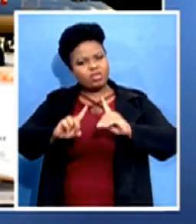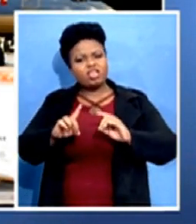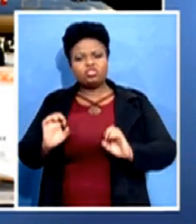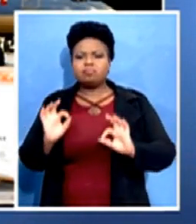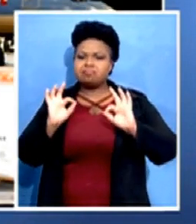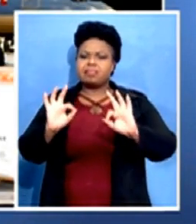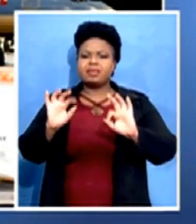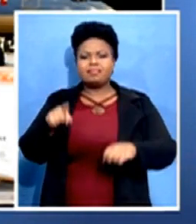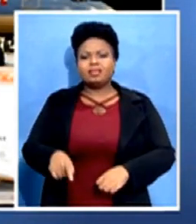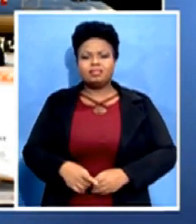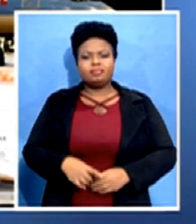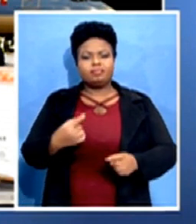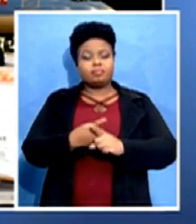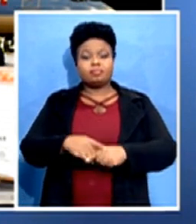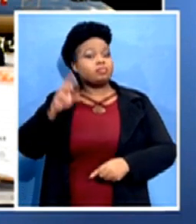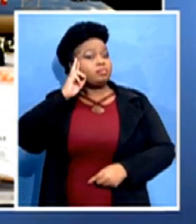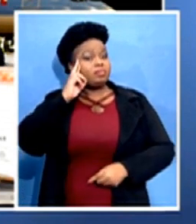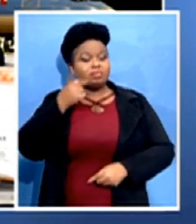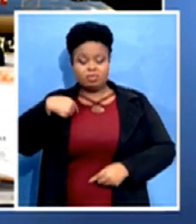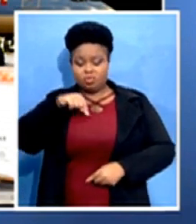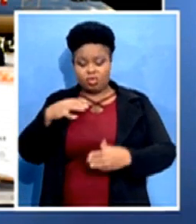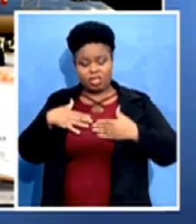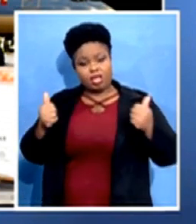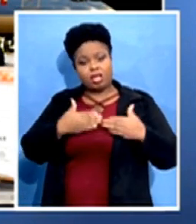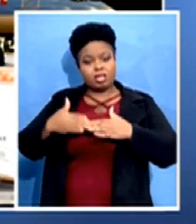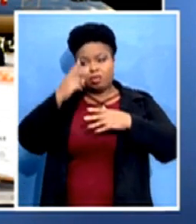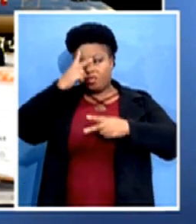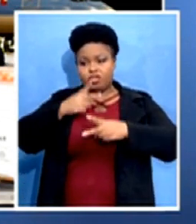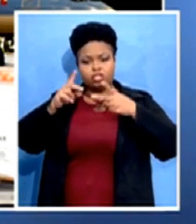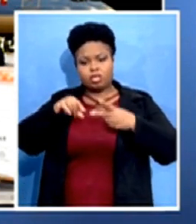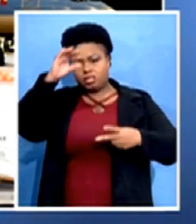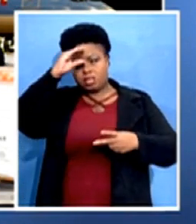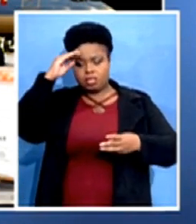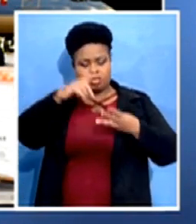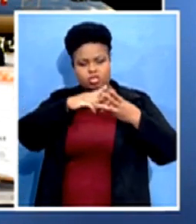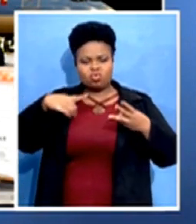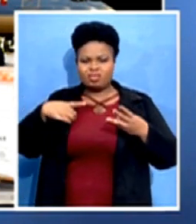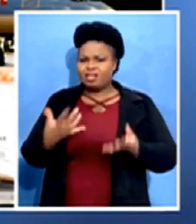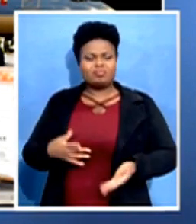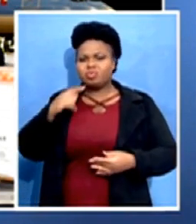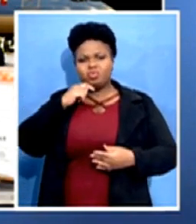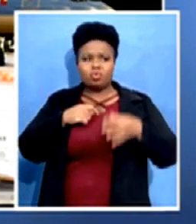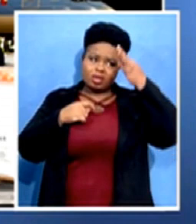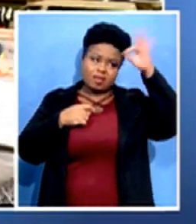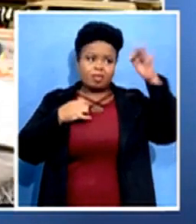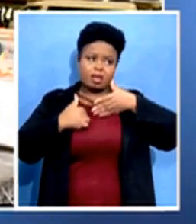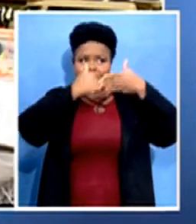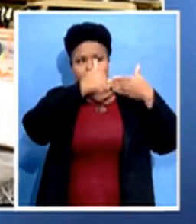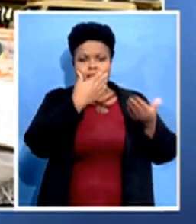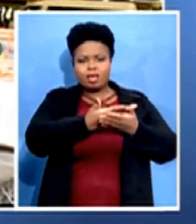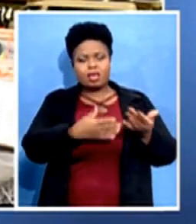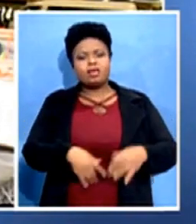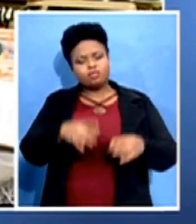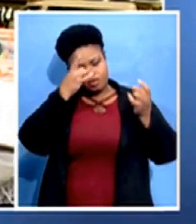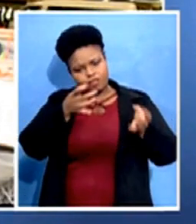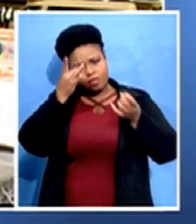healthcare professionals, nurses and doctors in particular, we can help government in terms of disseminating proper information